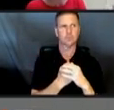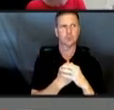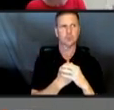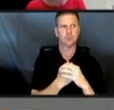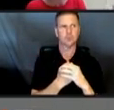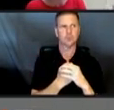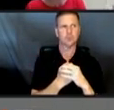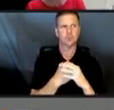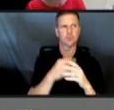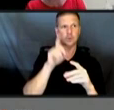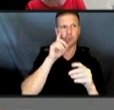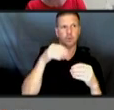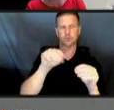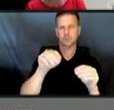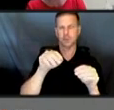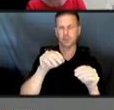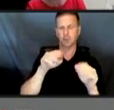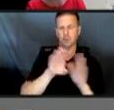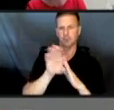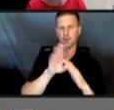for the for sale development program. So I would,